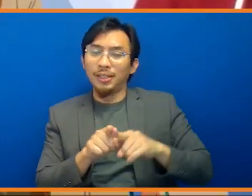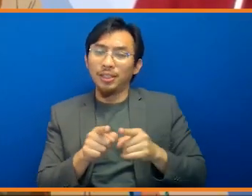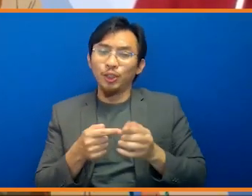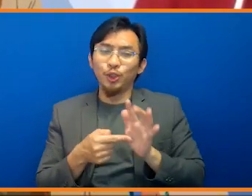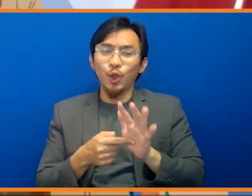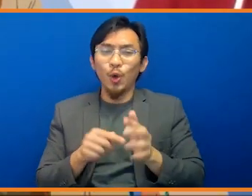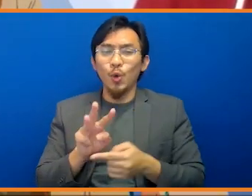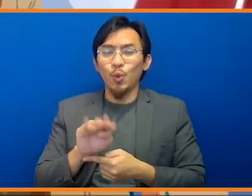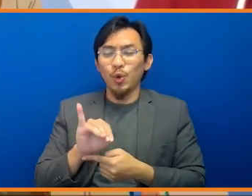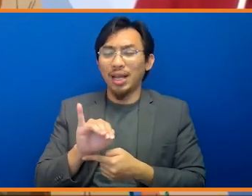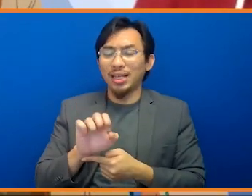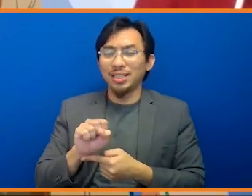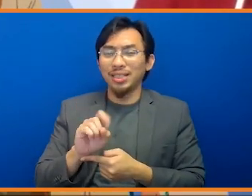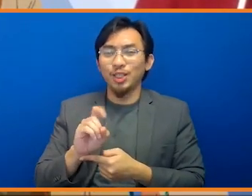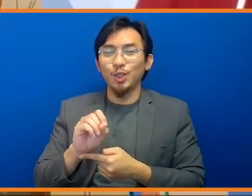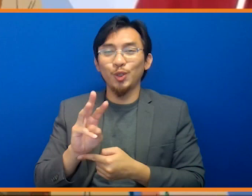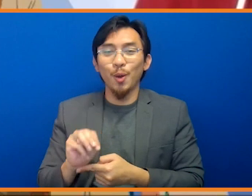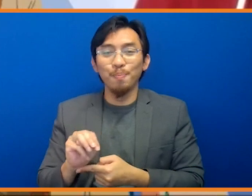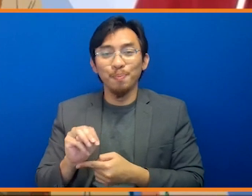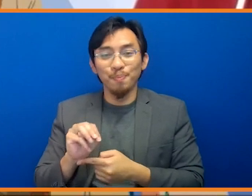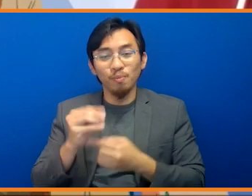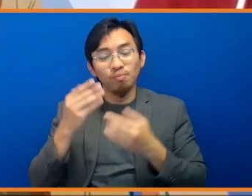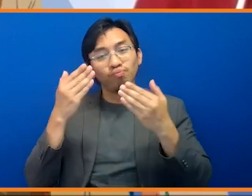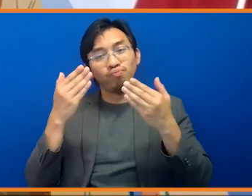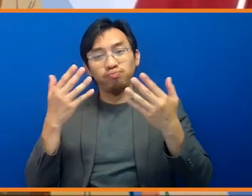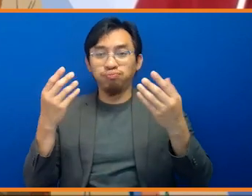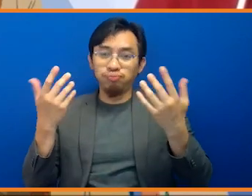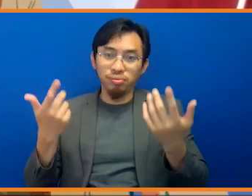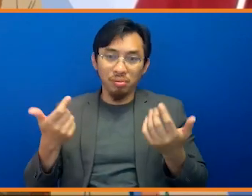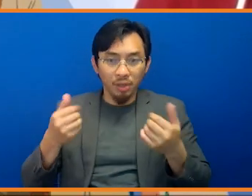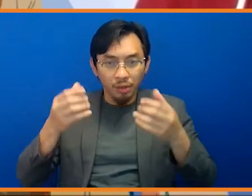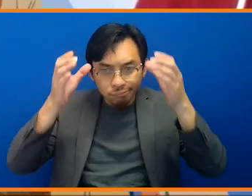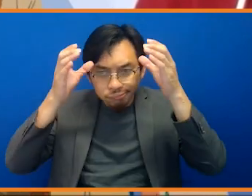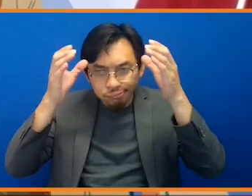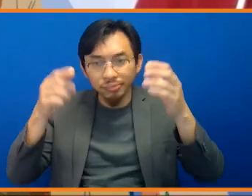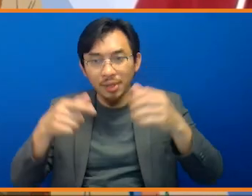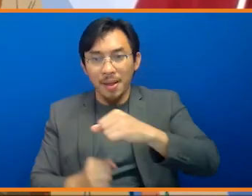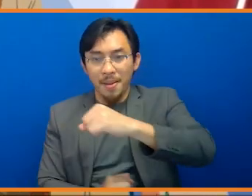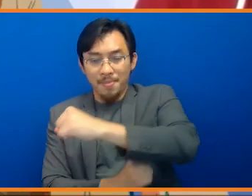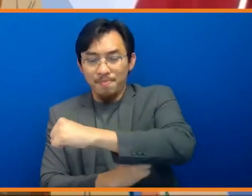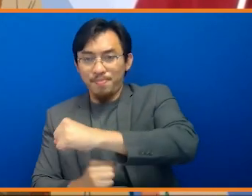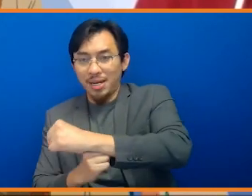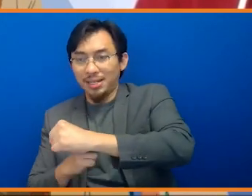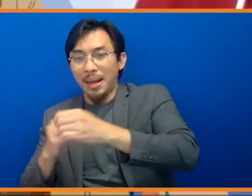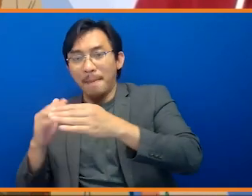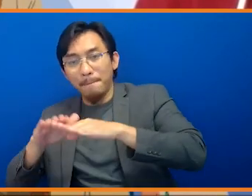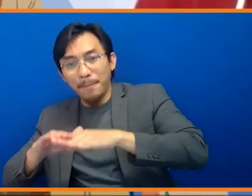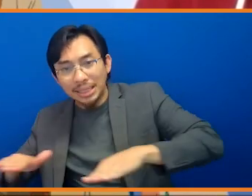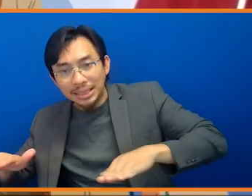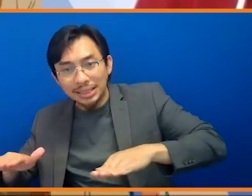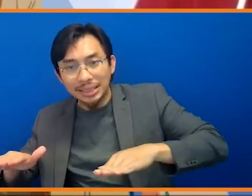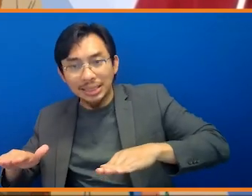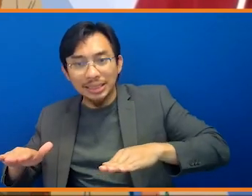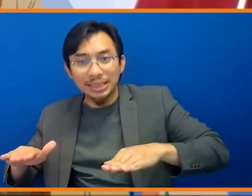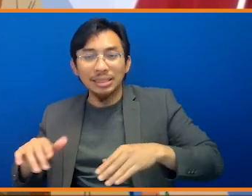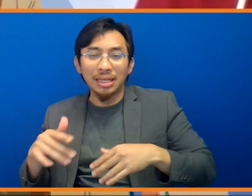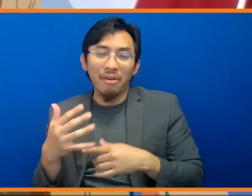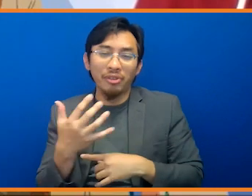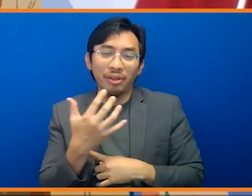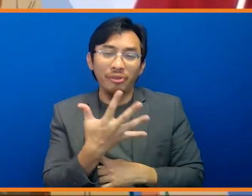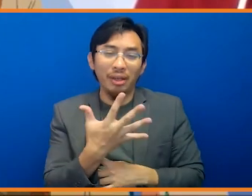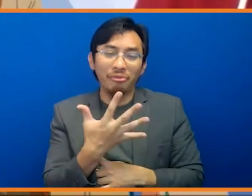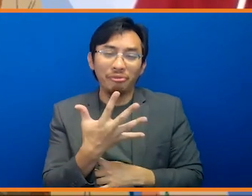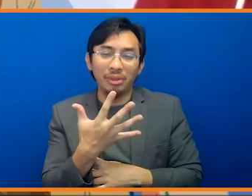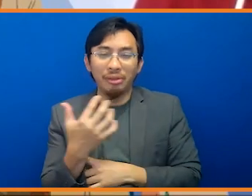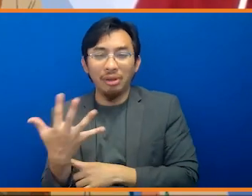Bridge of Peace. And each of the flags above the Bridge of Peace, actually there are 55